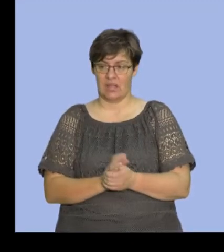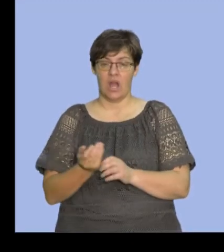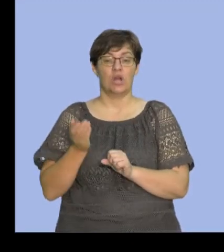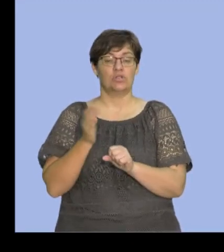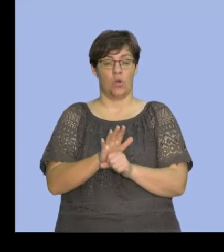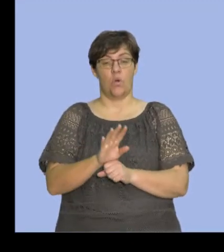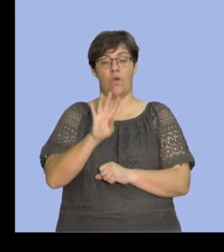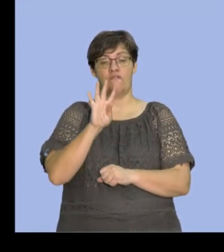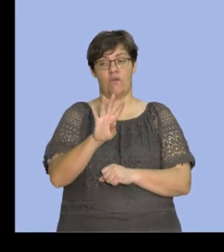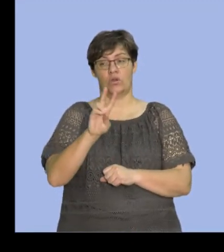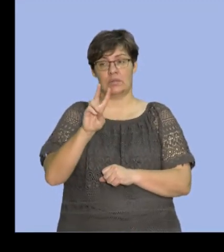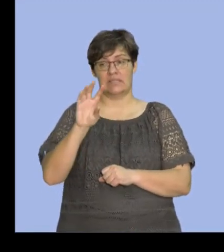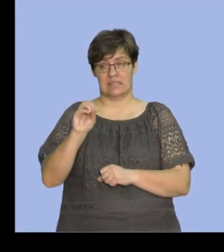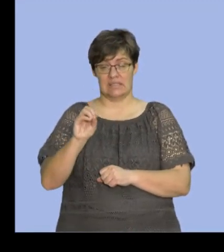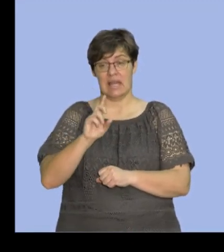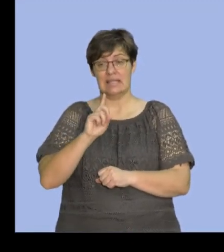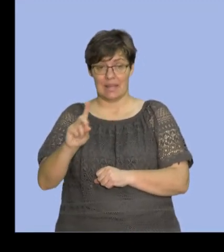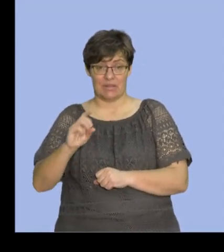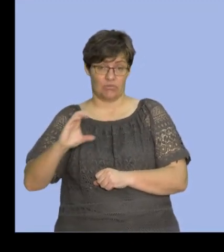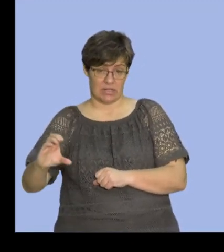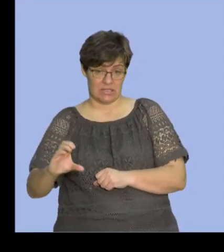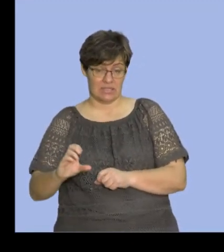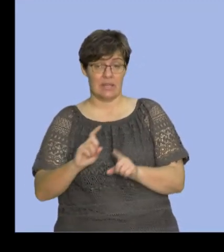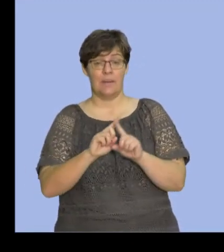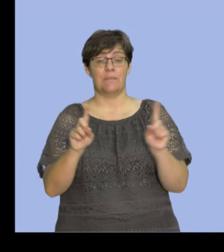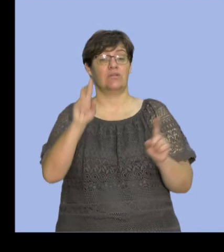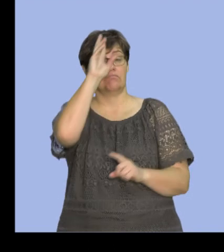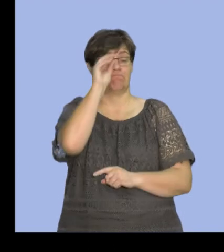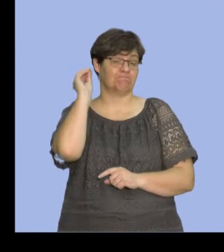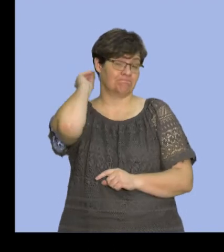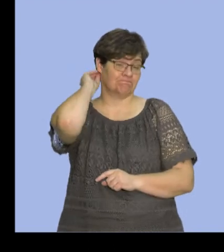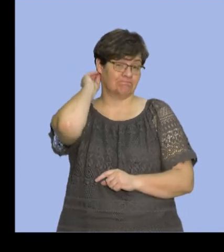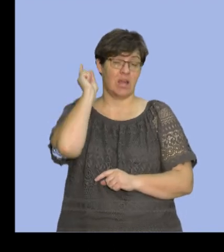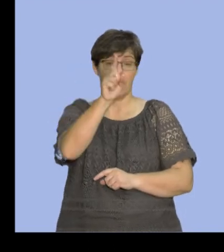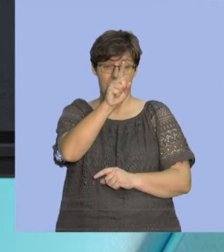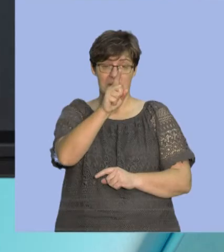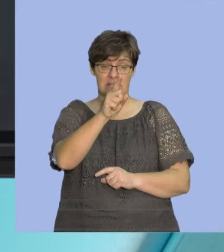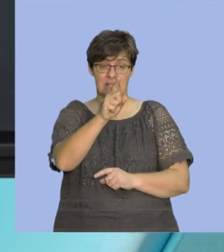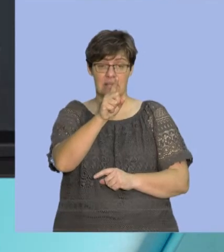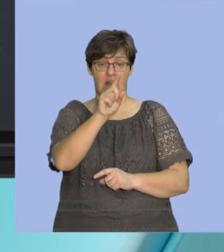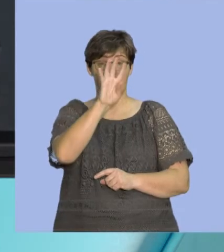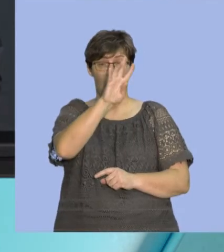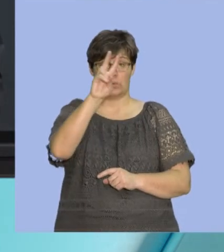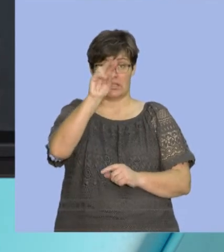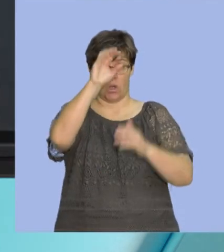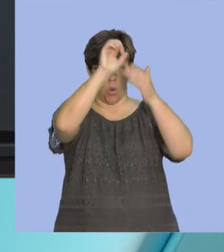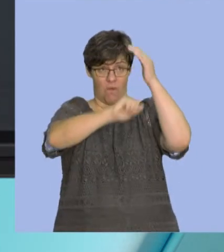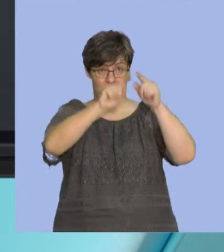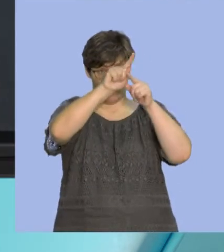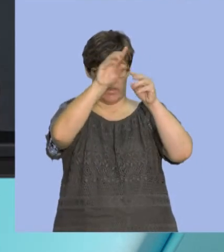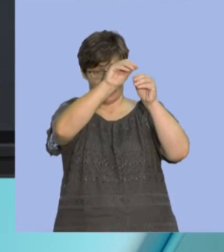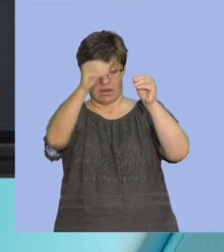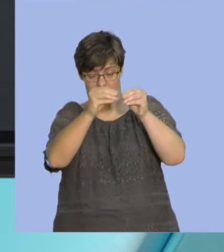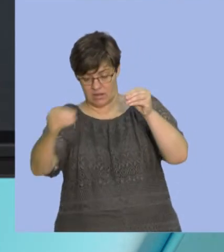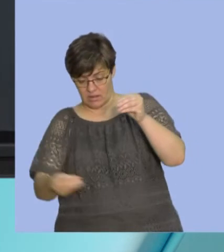a 420 debit and credit, which is correct. But remember, one account you need to add the 420, and the other